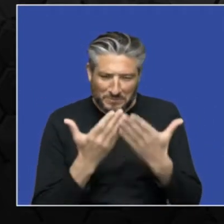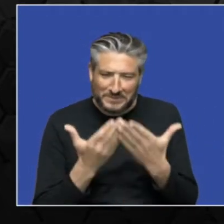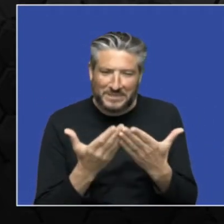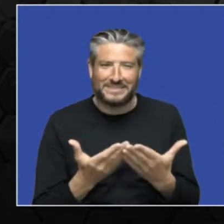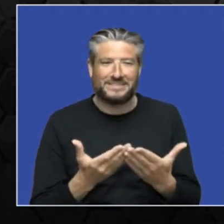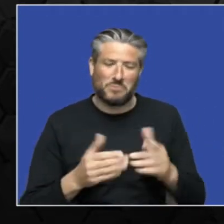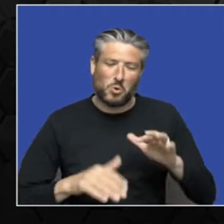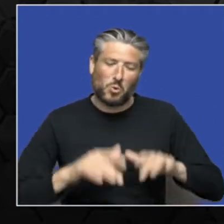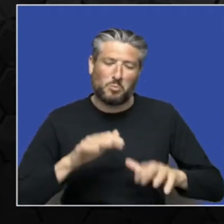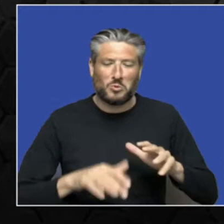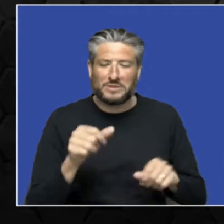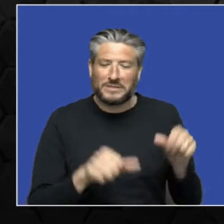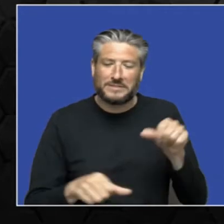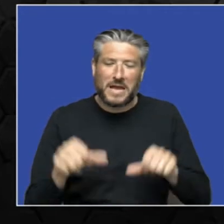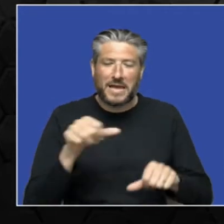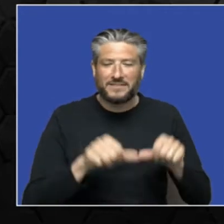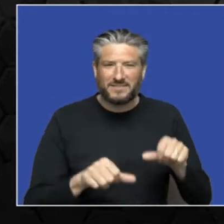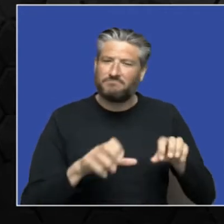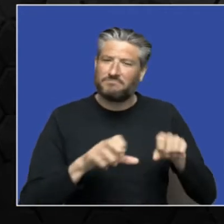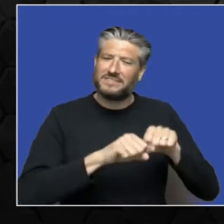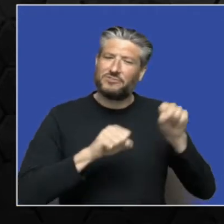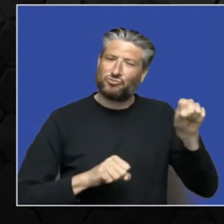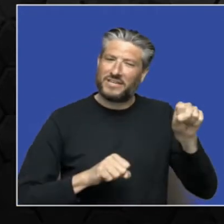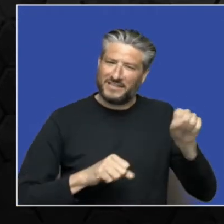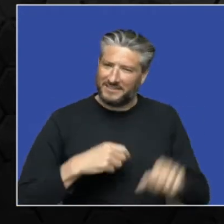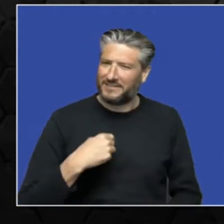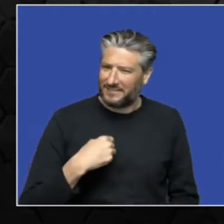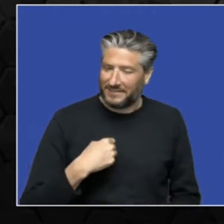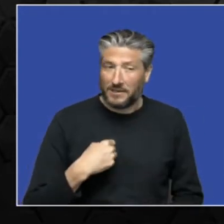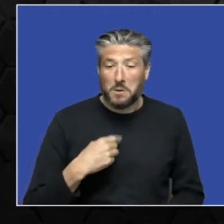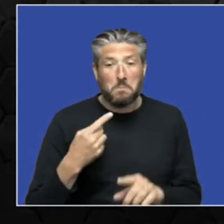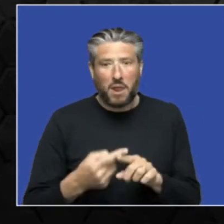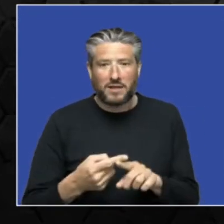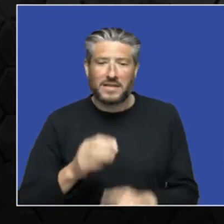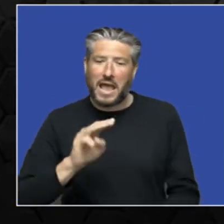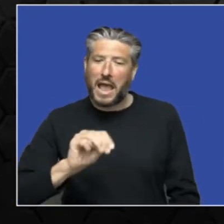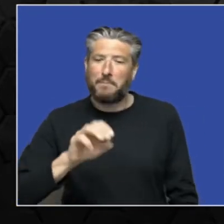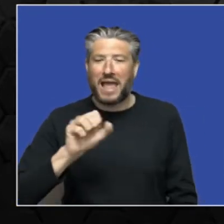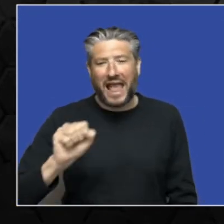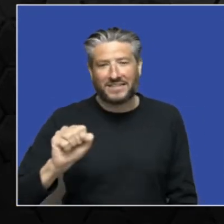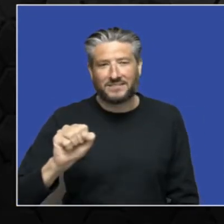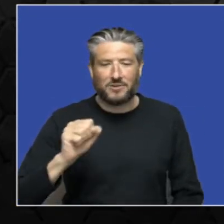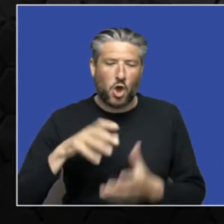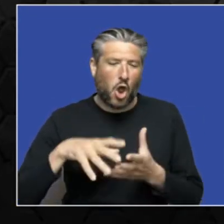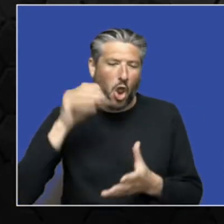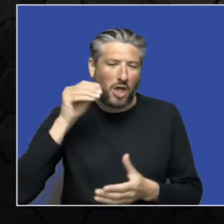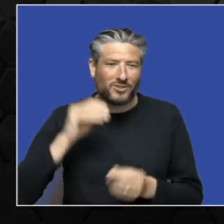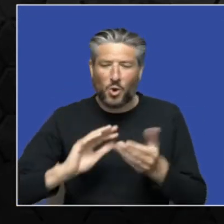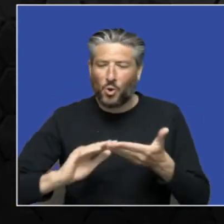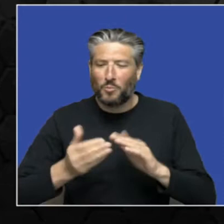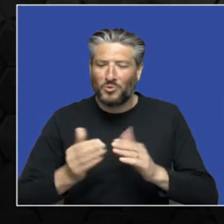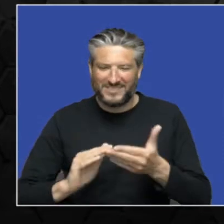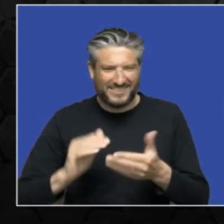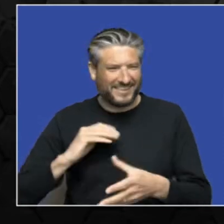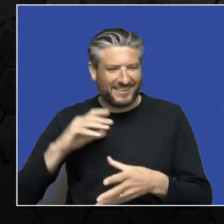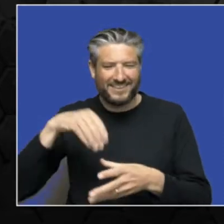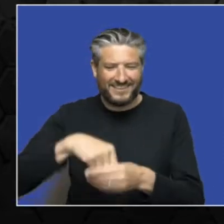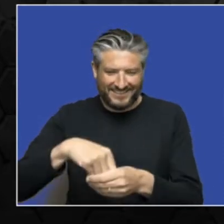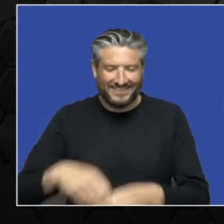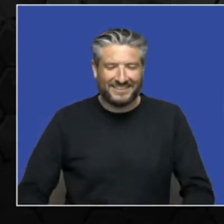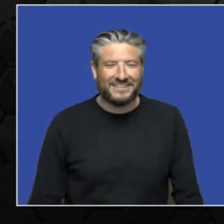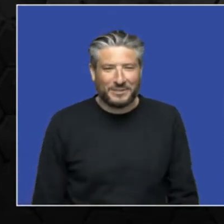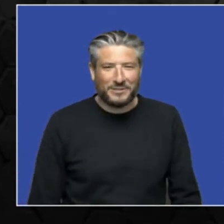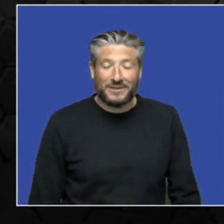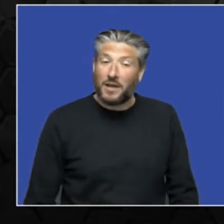I'm also part of the Microsoft Learn Student Ambassador community. Sounds great. And you're going to talk about